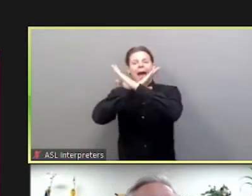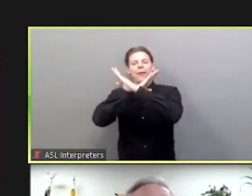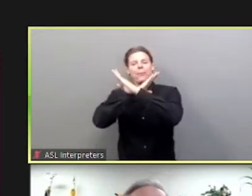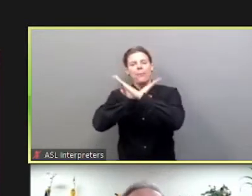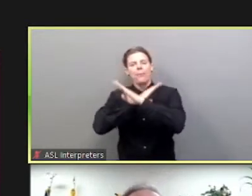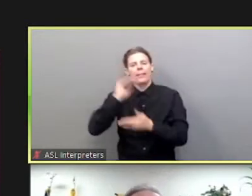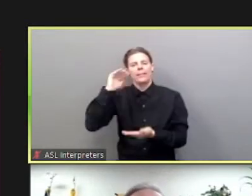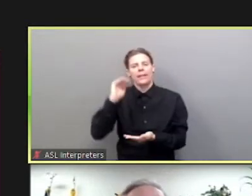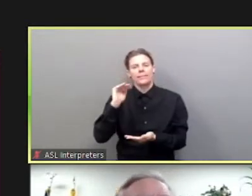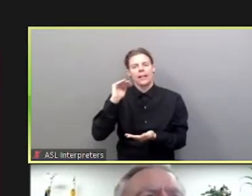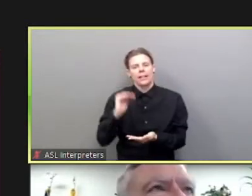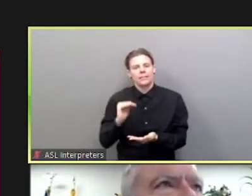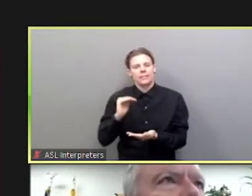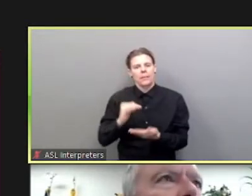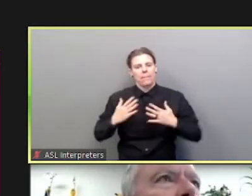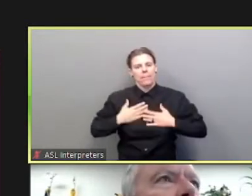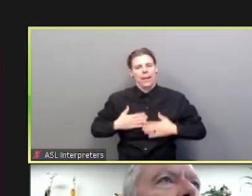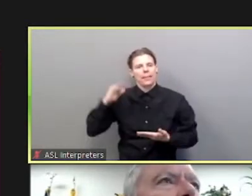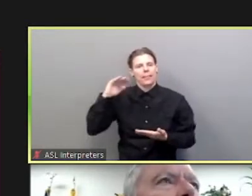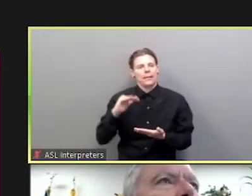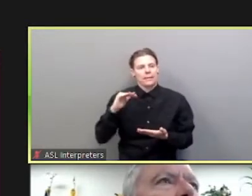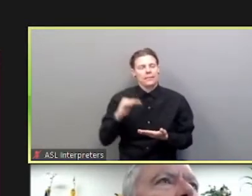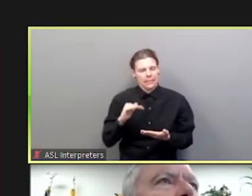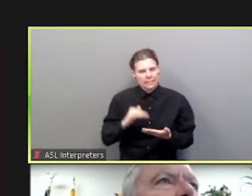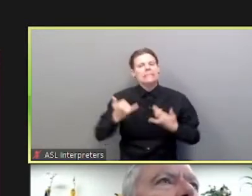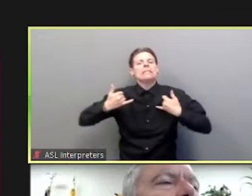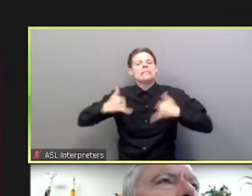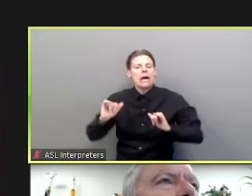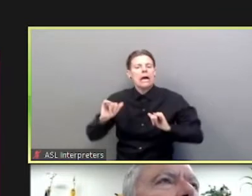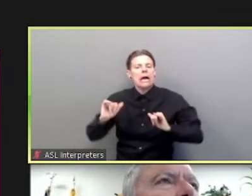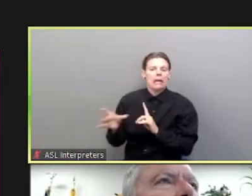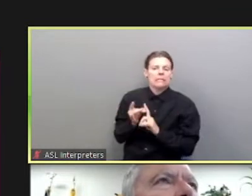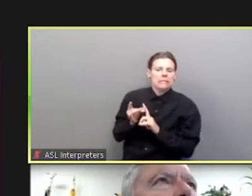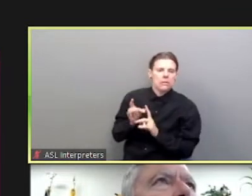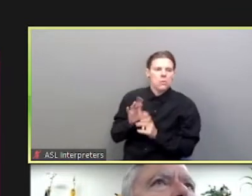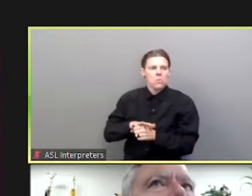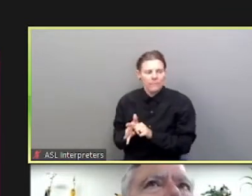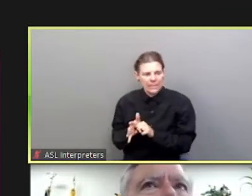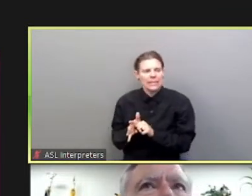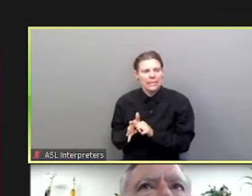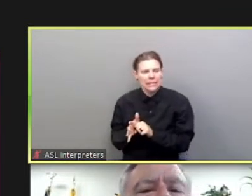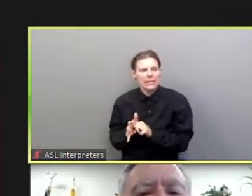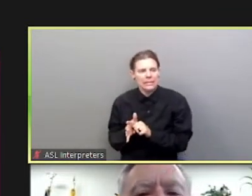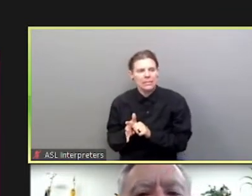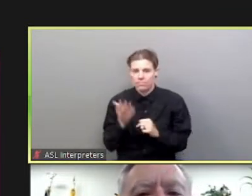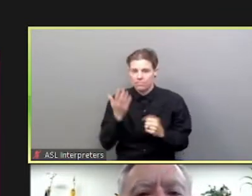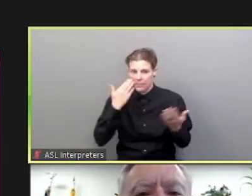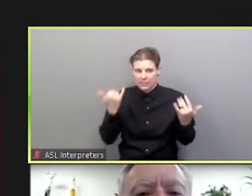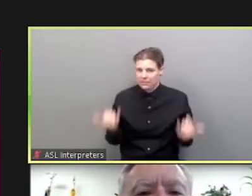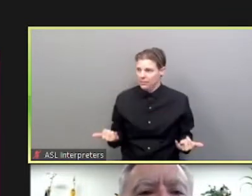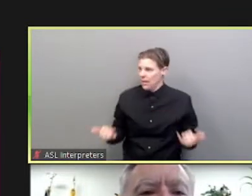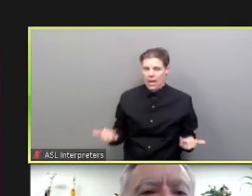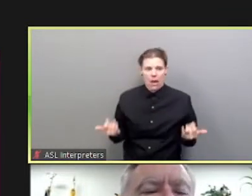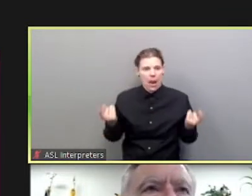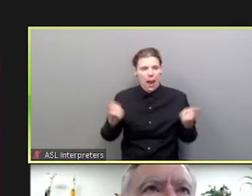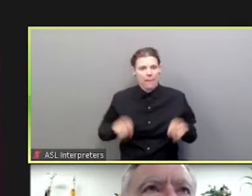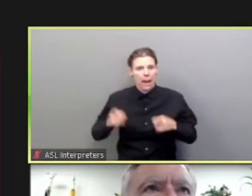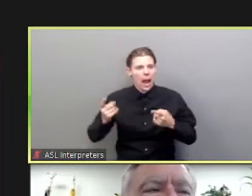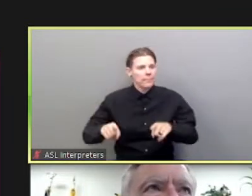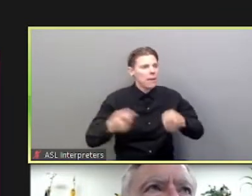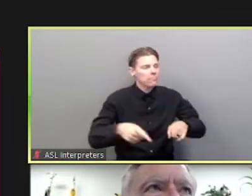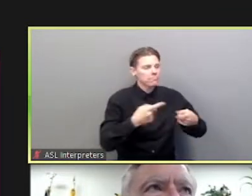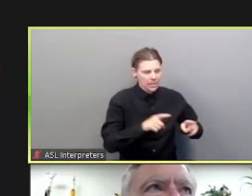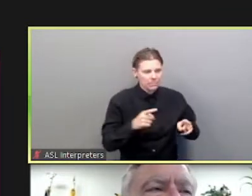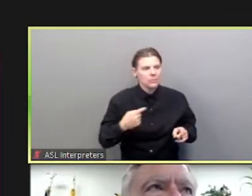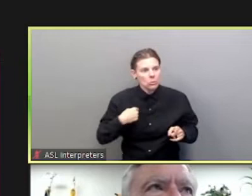of infection. And that's why we are where we are with the booster recommendations. And